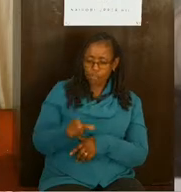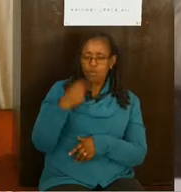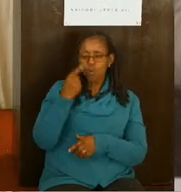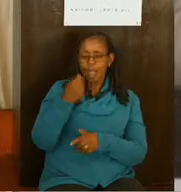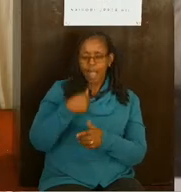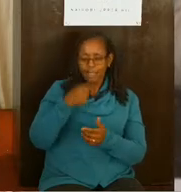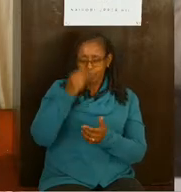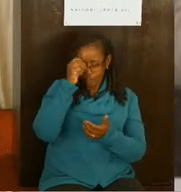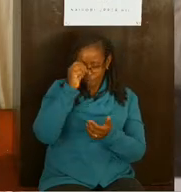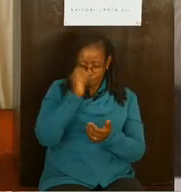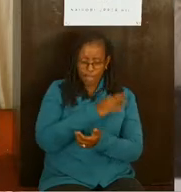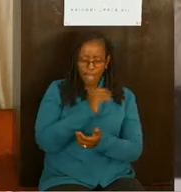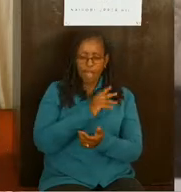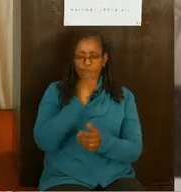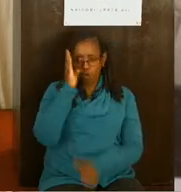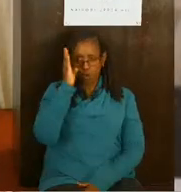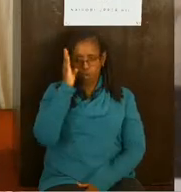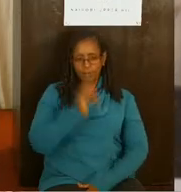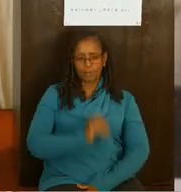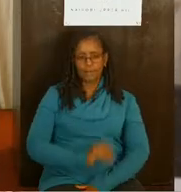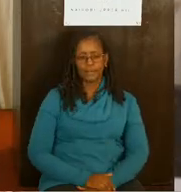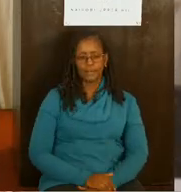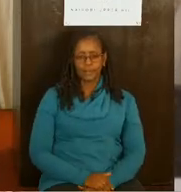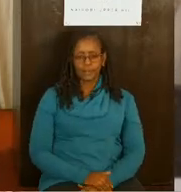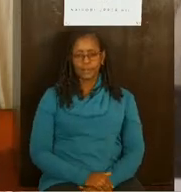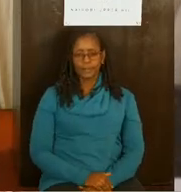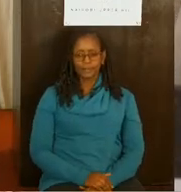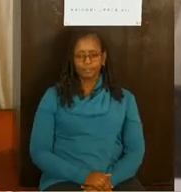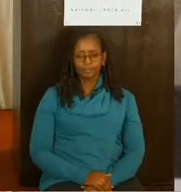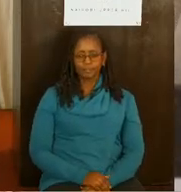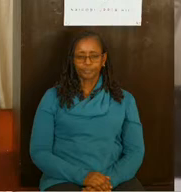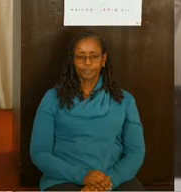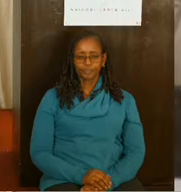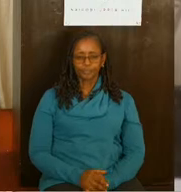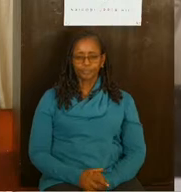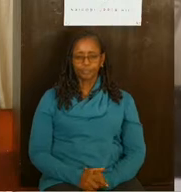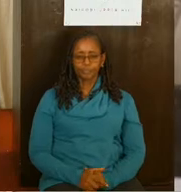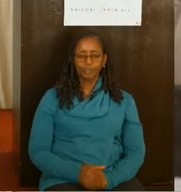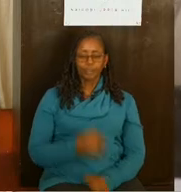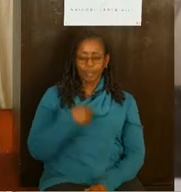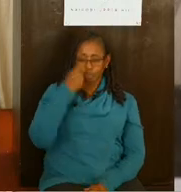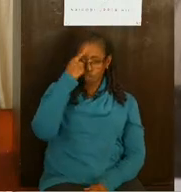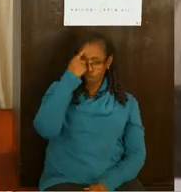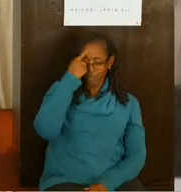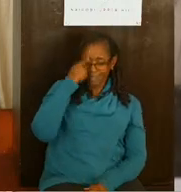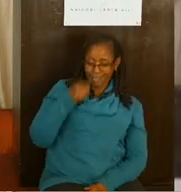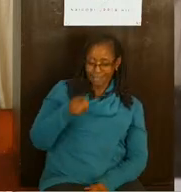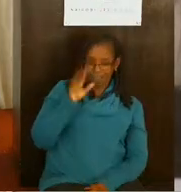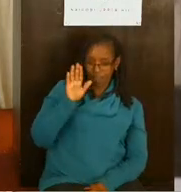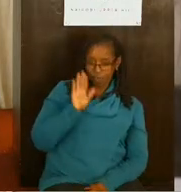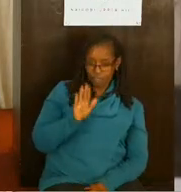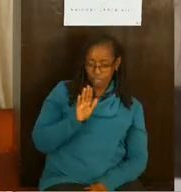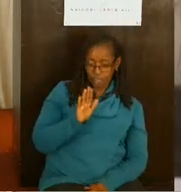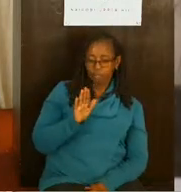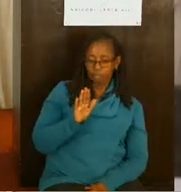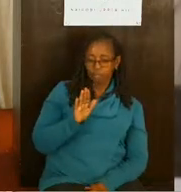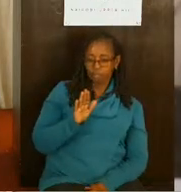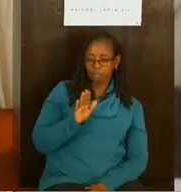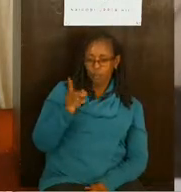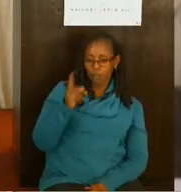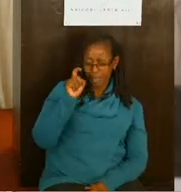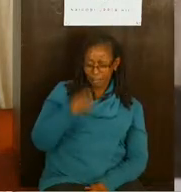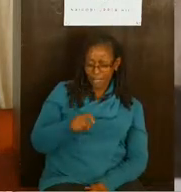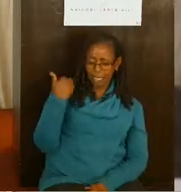has Faith the one who fears God and why I thought it is important to remind ourselves of